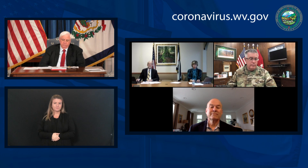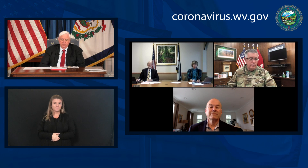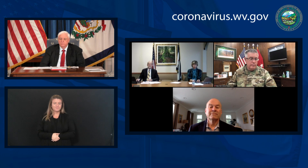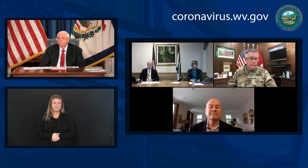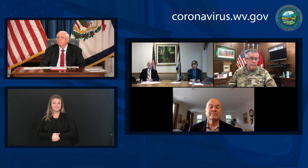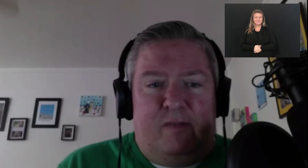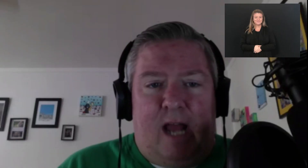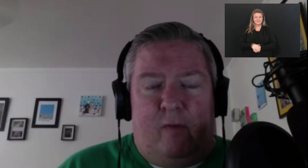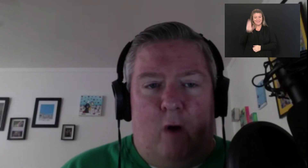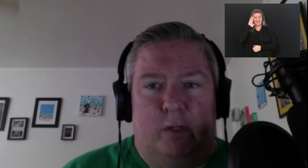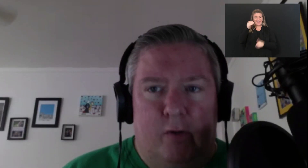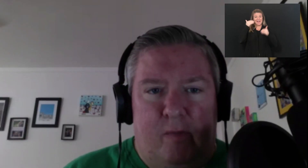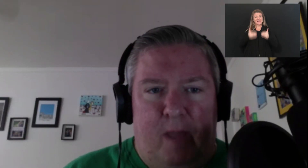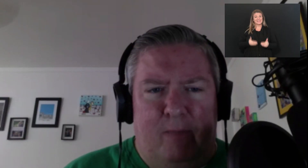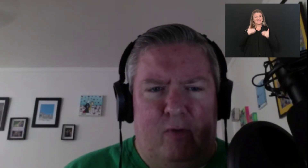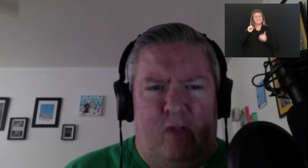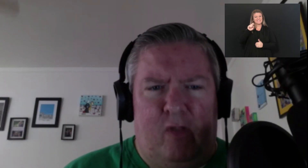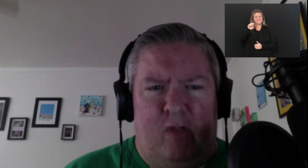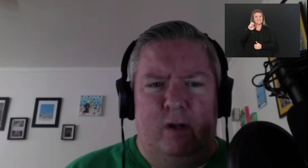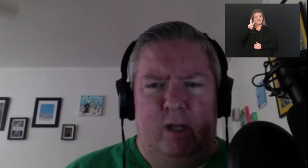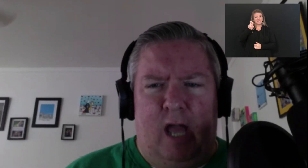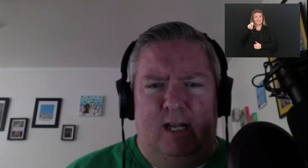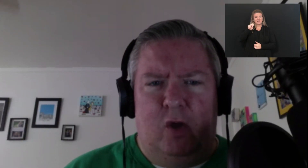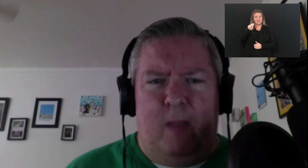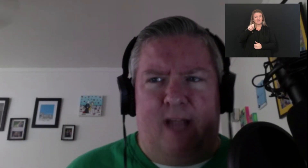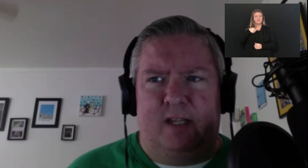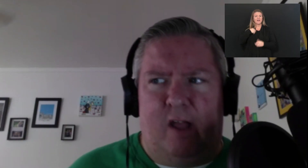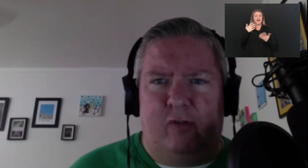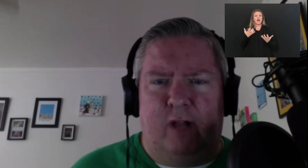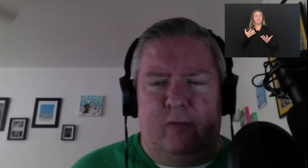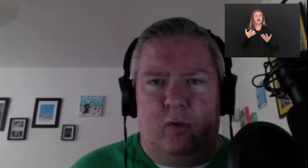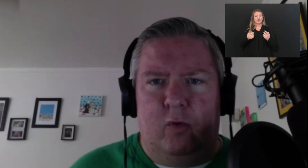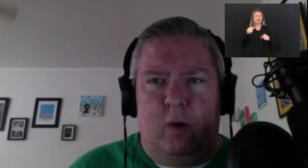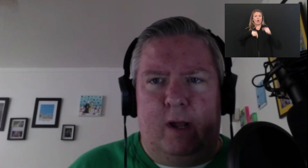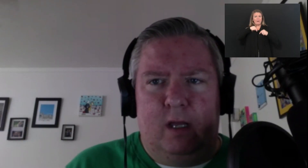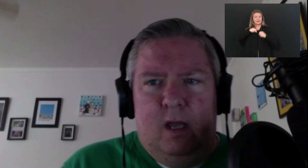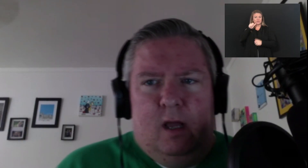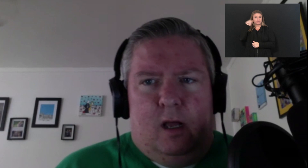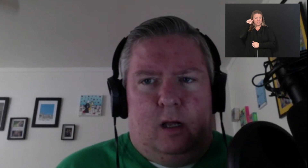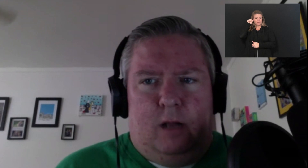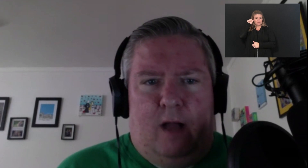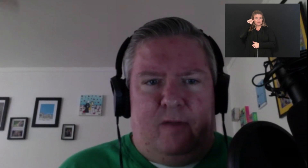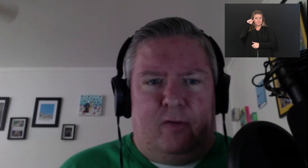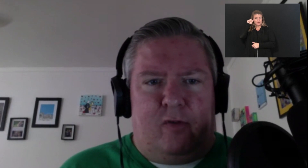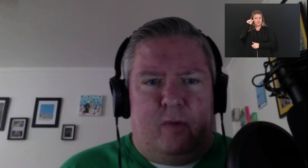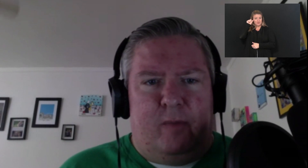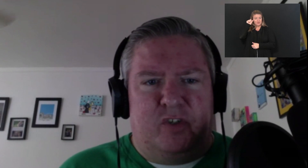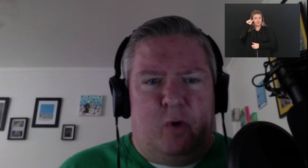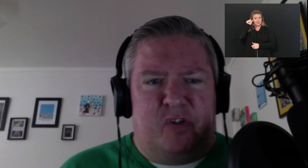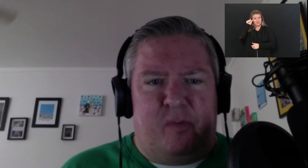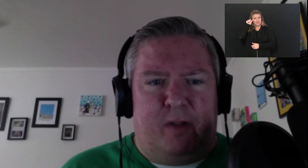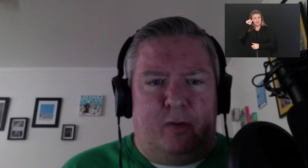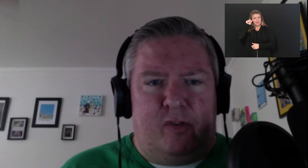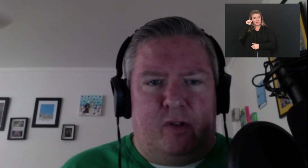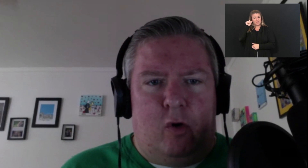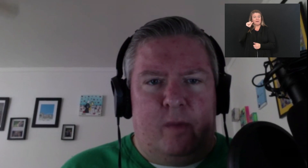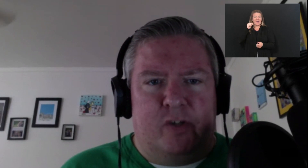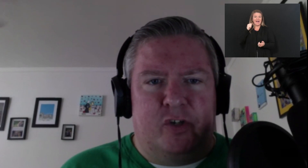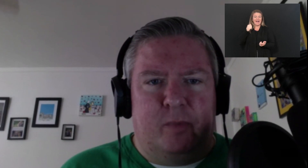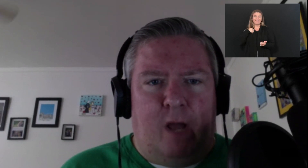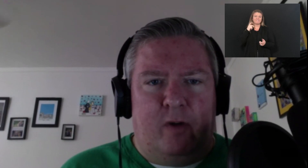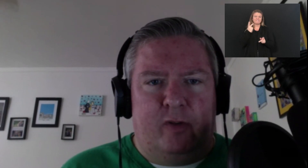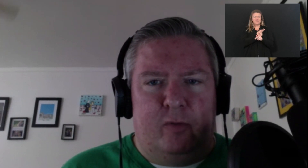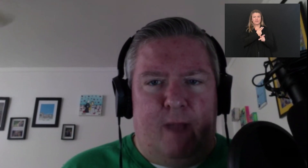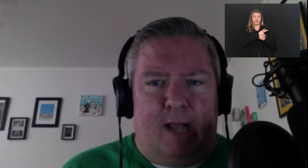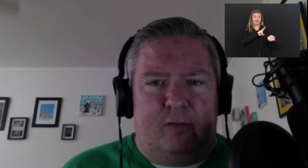Yes, this is Stephen Adams of Ogden Newspapers. I want to kind of go back to yesterday real quick. I figured there's going to be a bunch of questions about the nursing home issue,